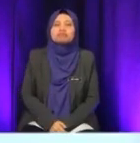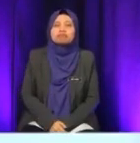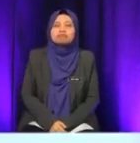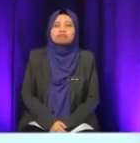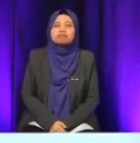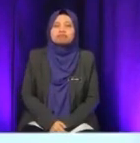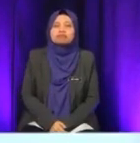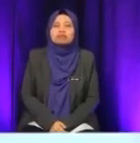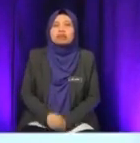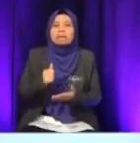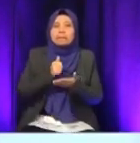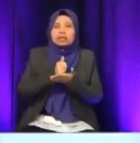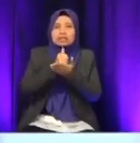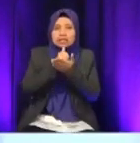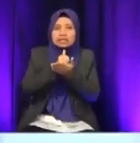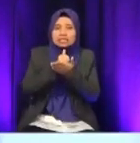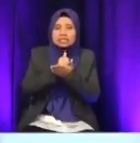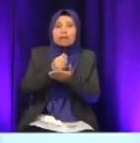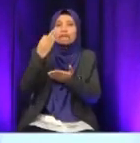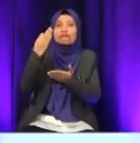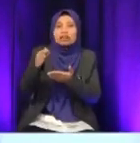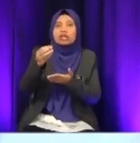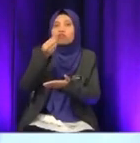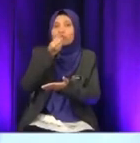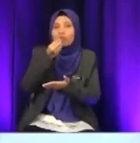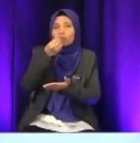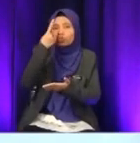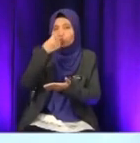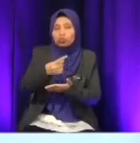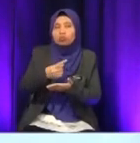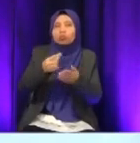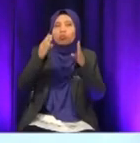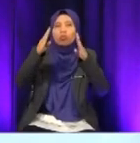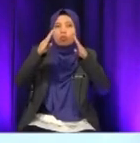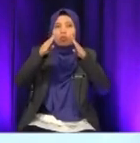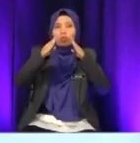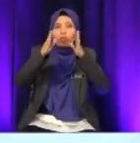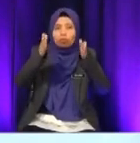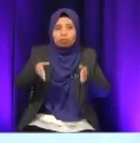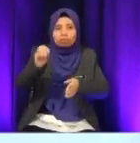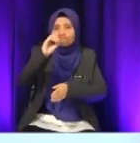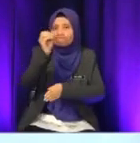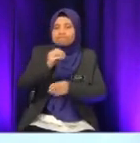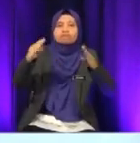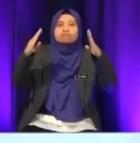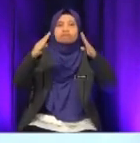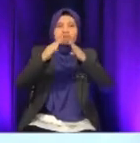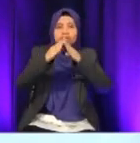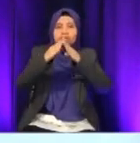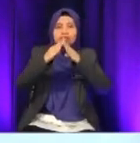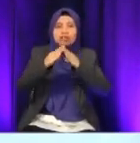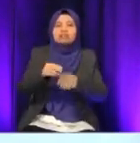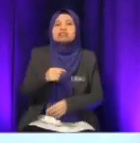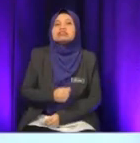a place where free food is served to homeless or very poor people. So how short